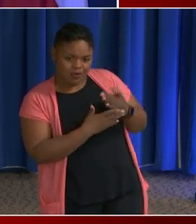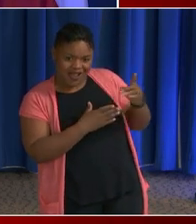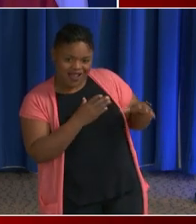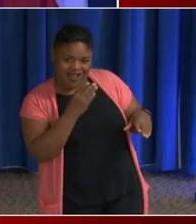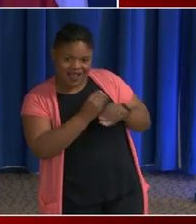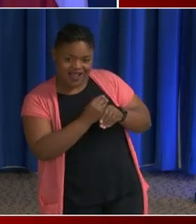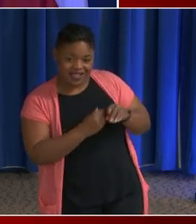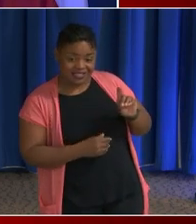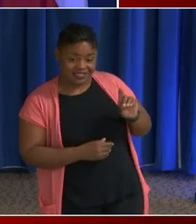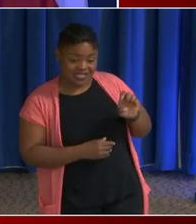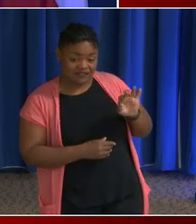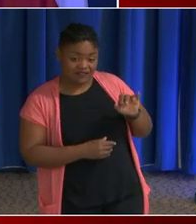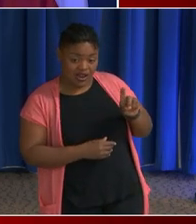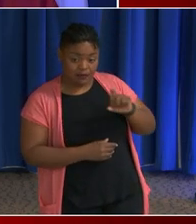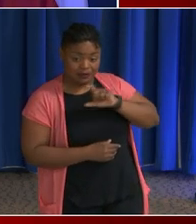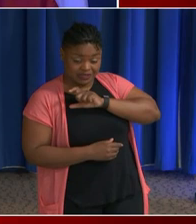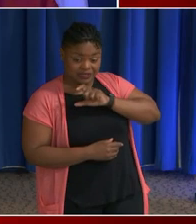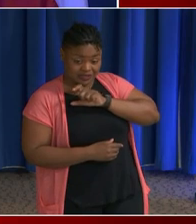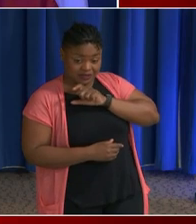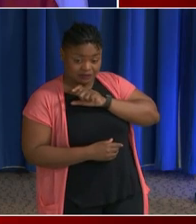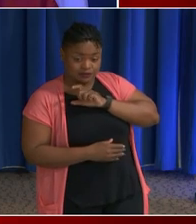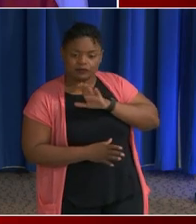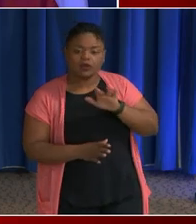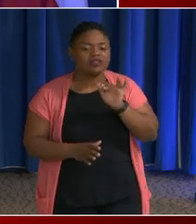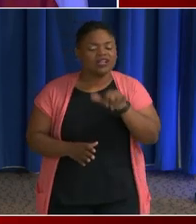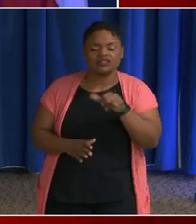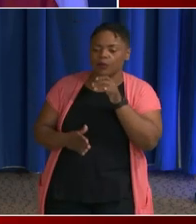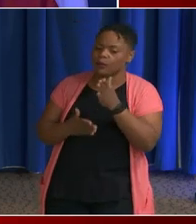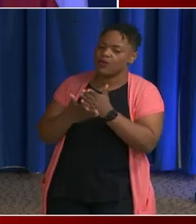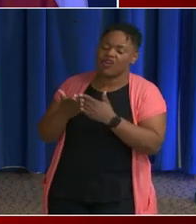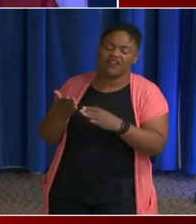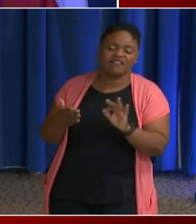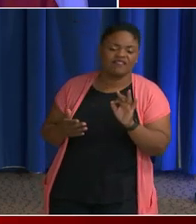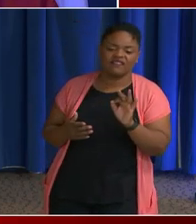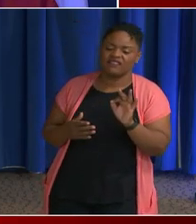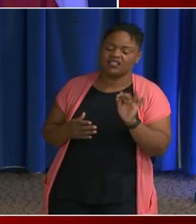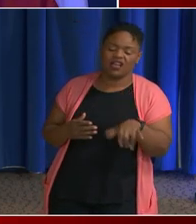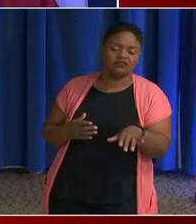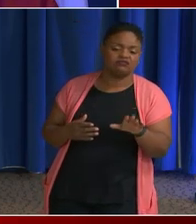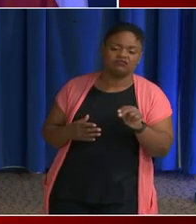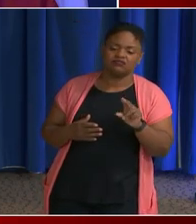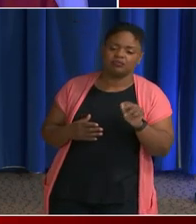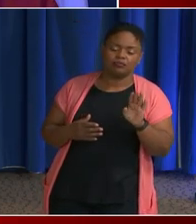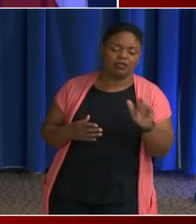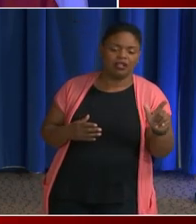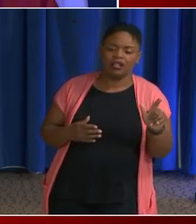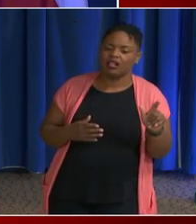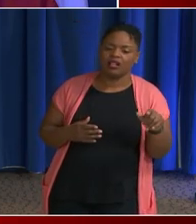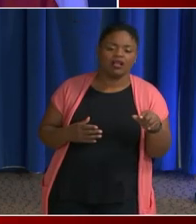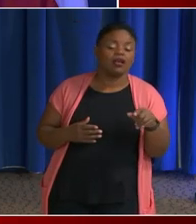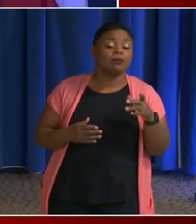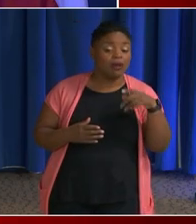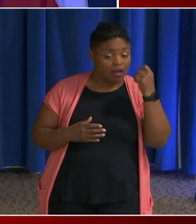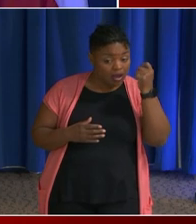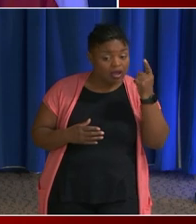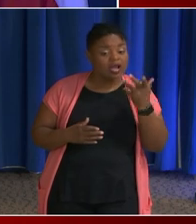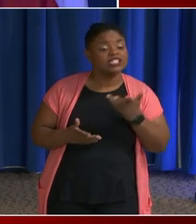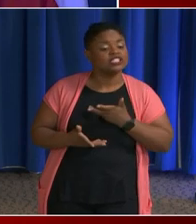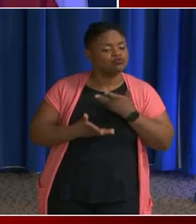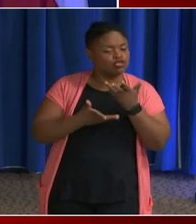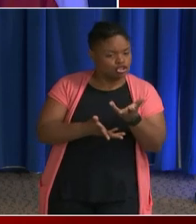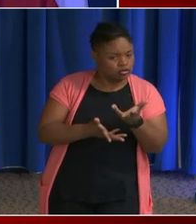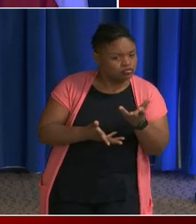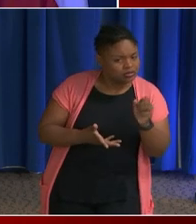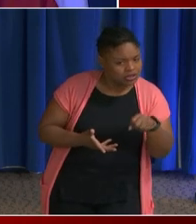of the mural. It wasn't part of the commission, but we recognize it as expression, and especially right